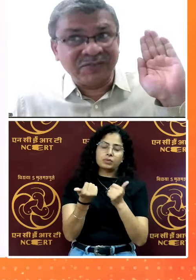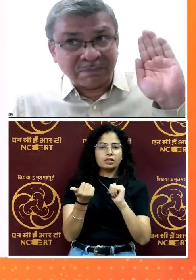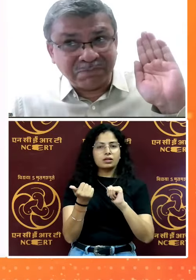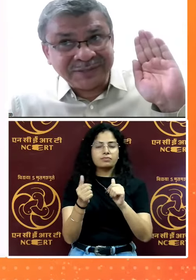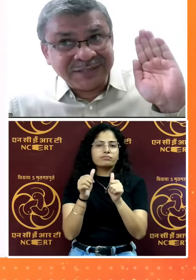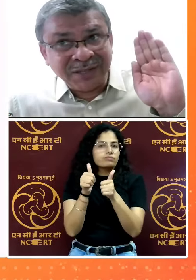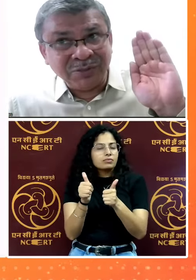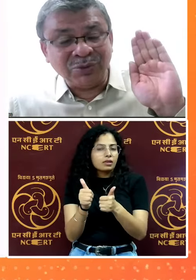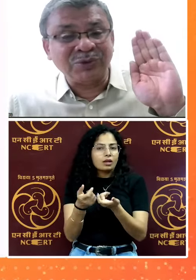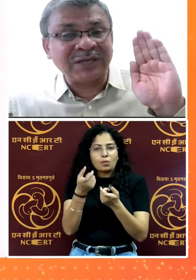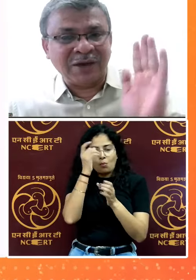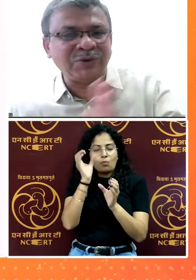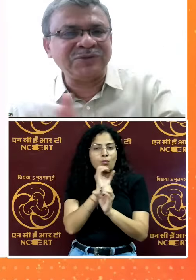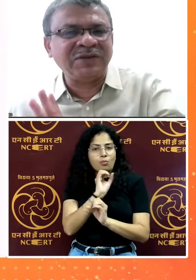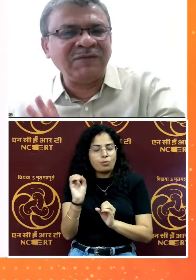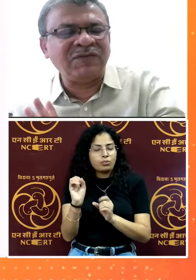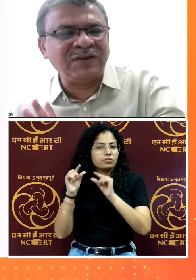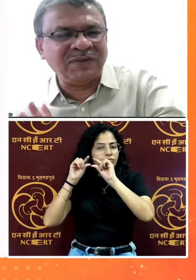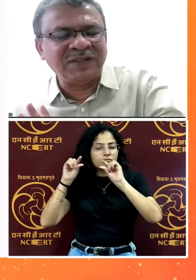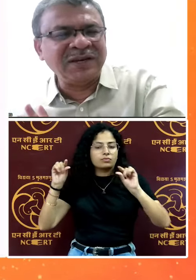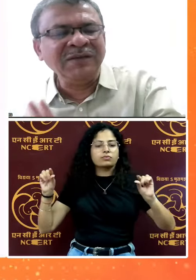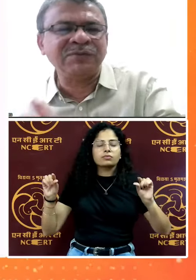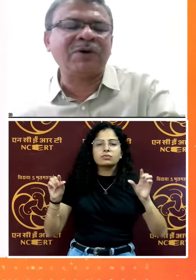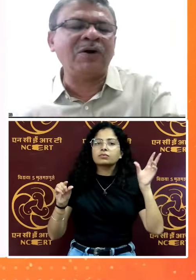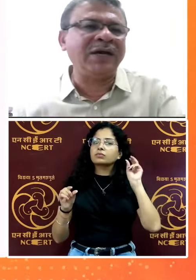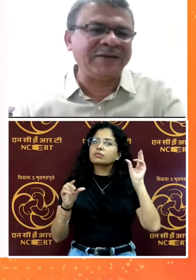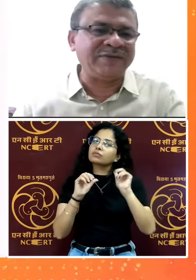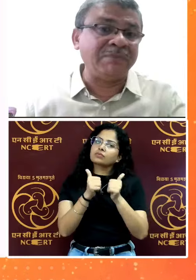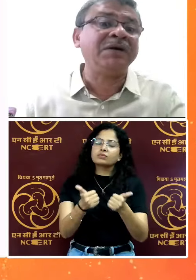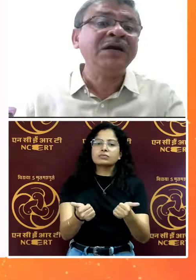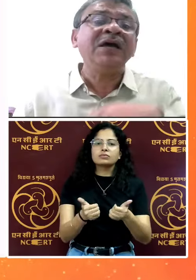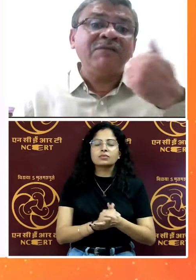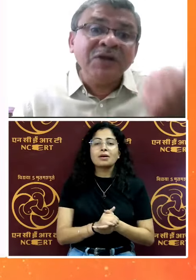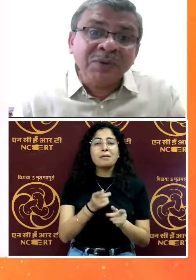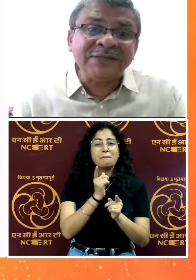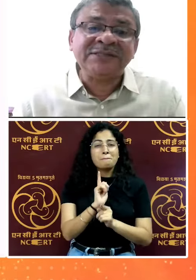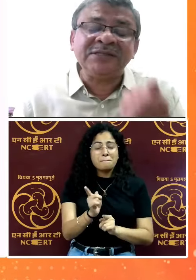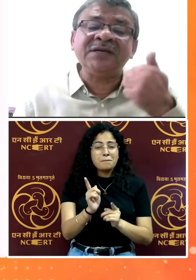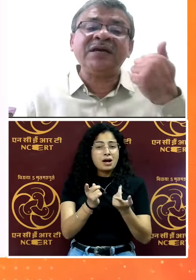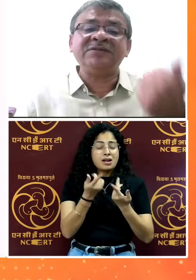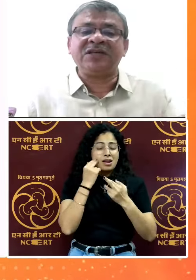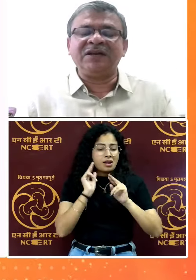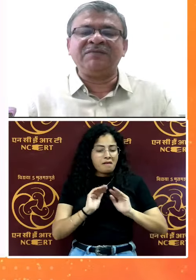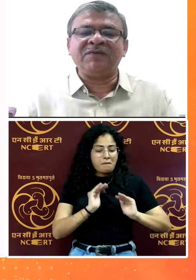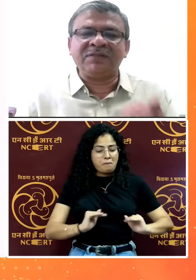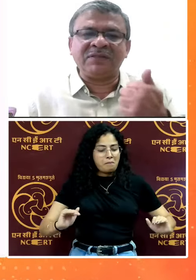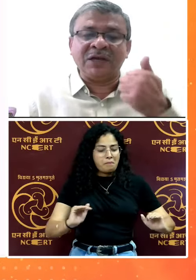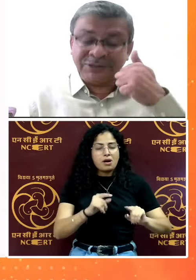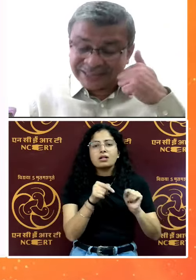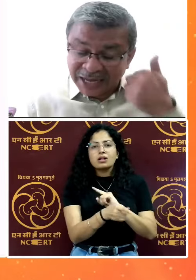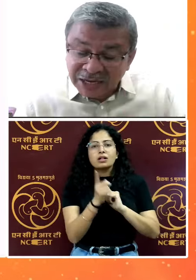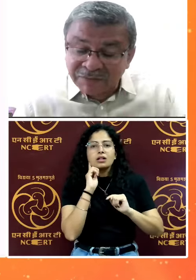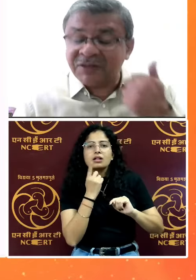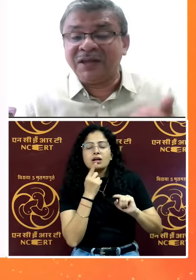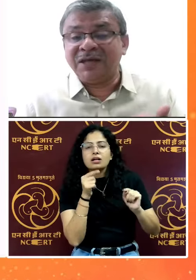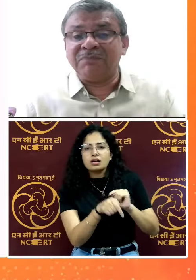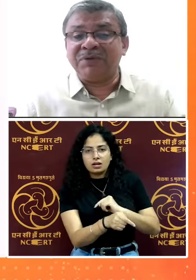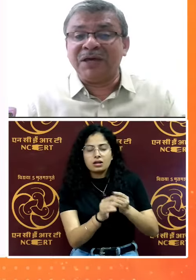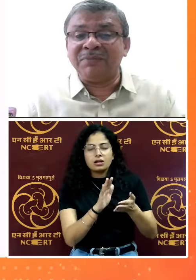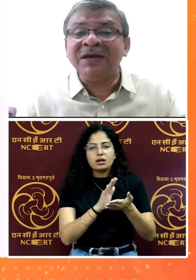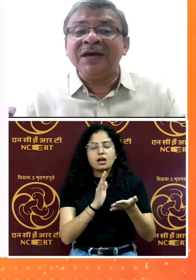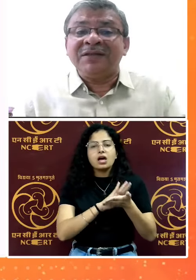of suppressing those echoes if it is within a small extent. But when you consider a child with